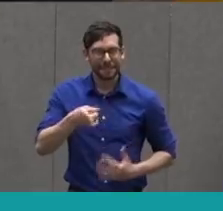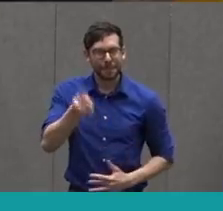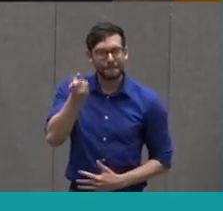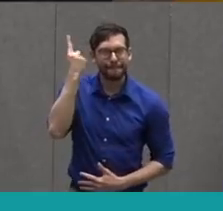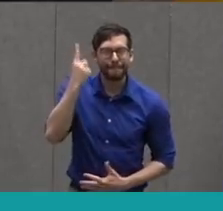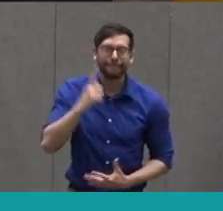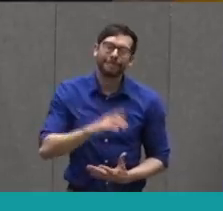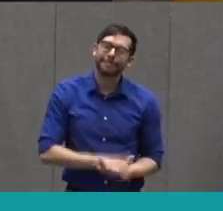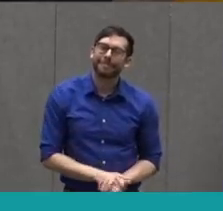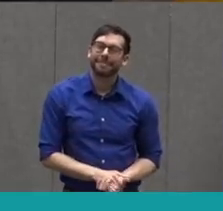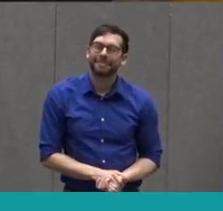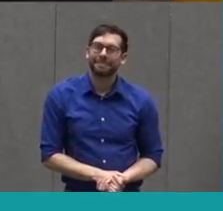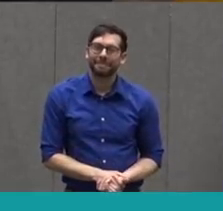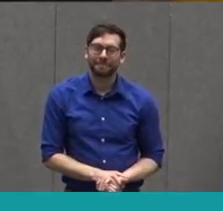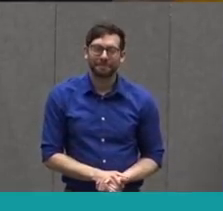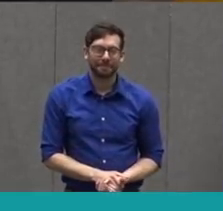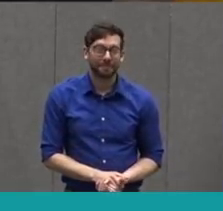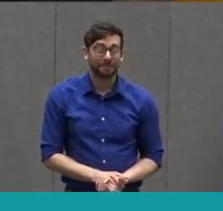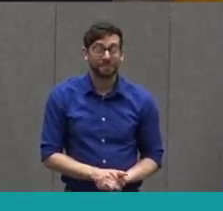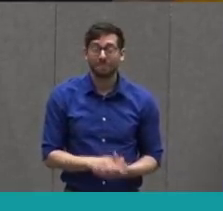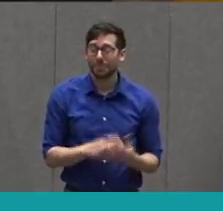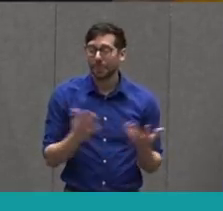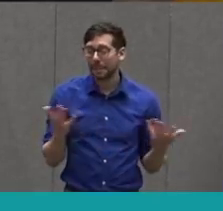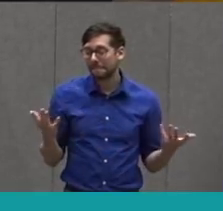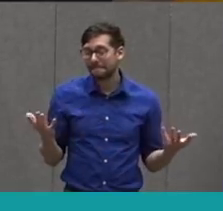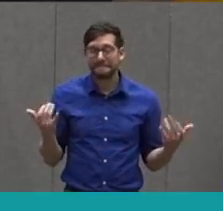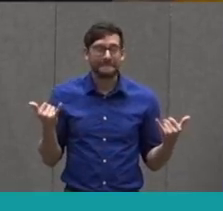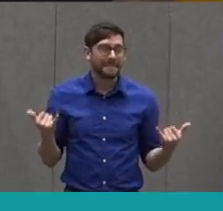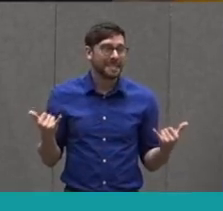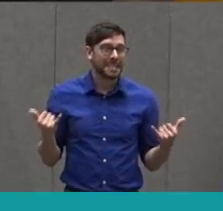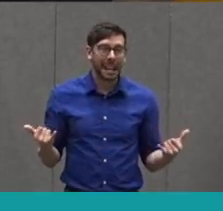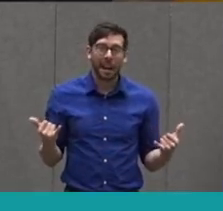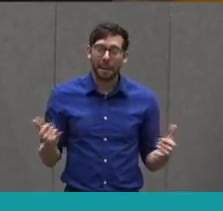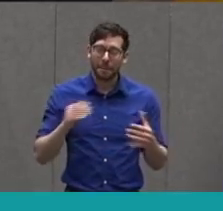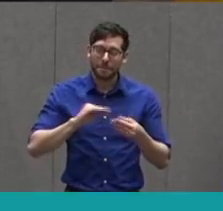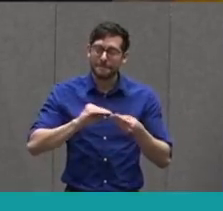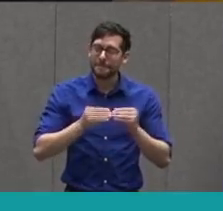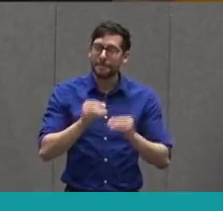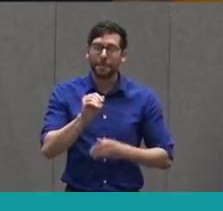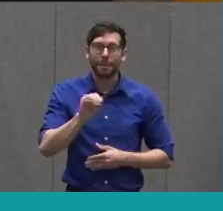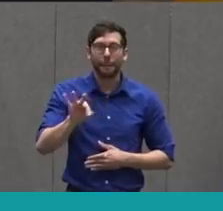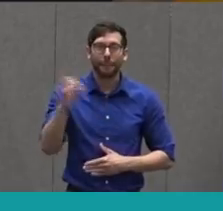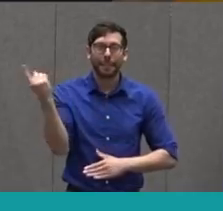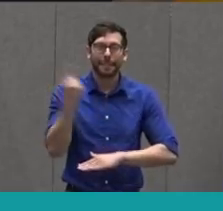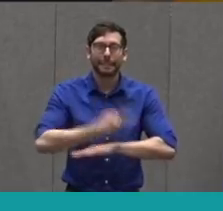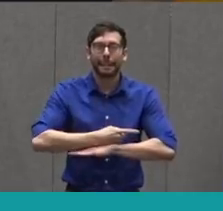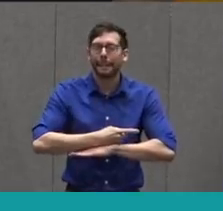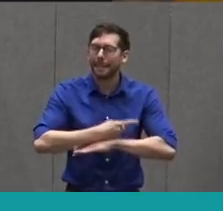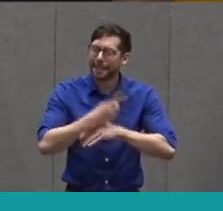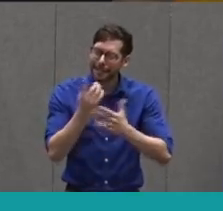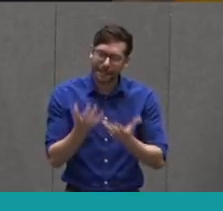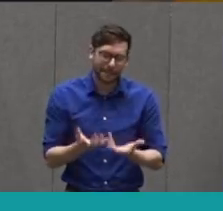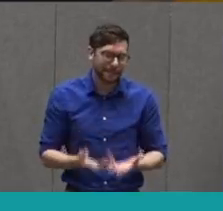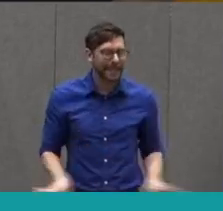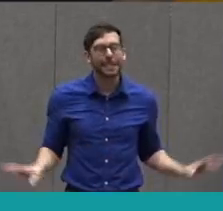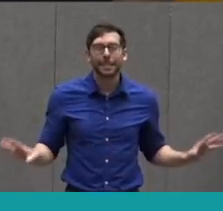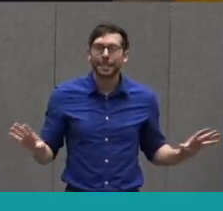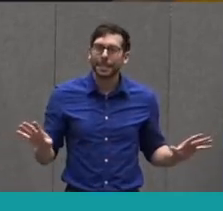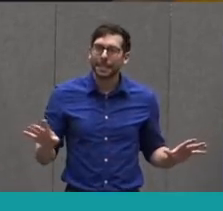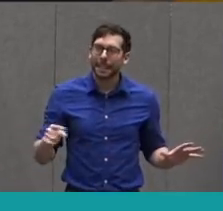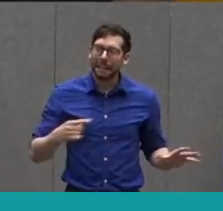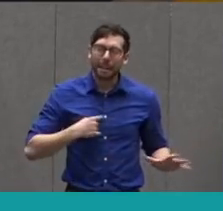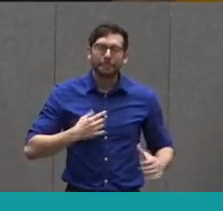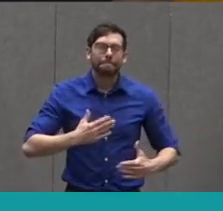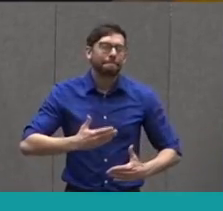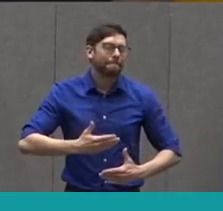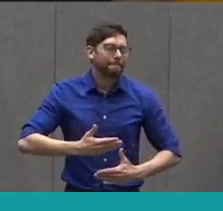Well, this is the end of our number of the day. And I'm so, so very happy that